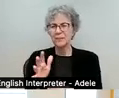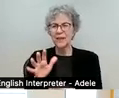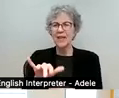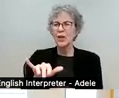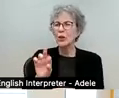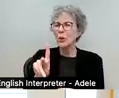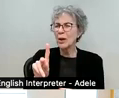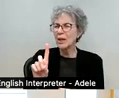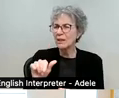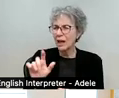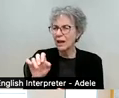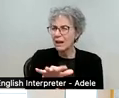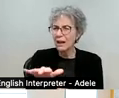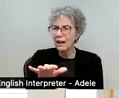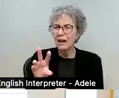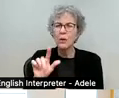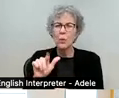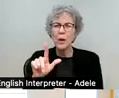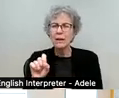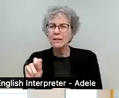Yorkdale. So in the